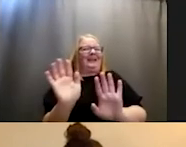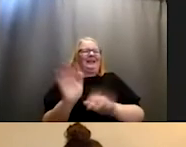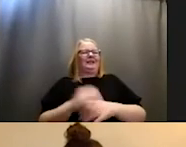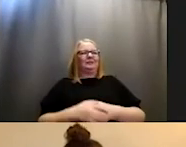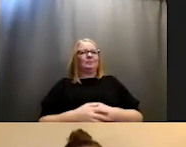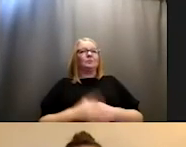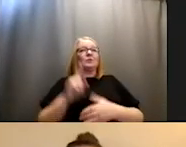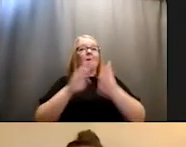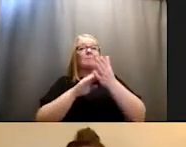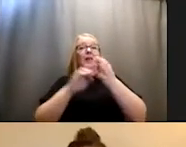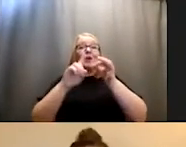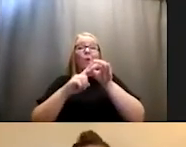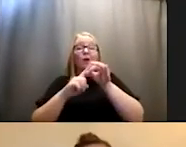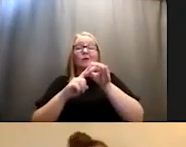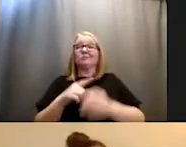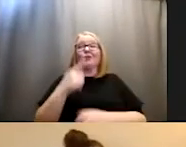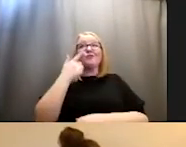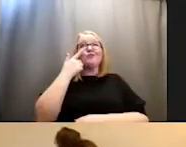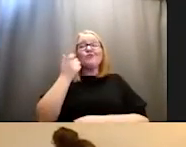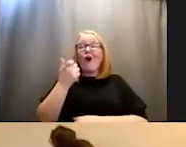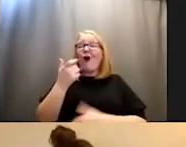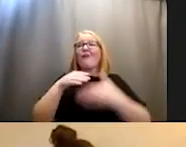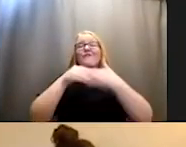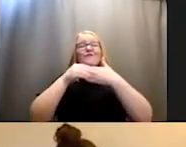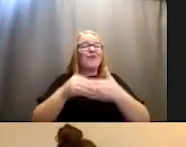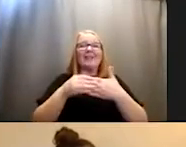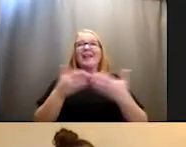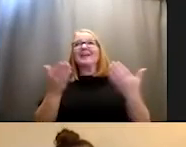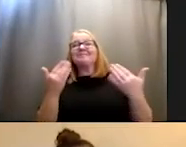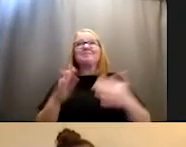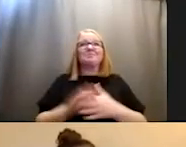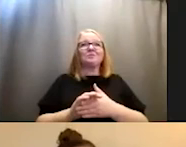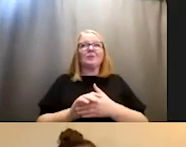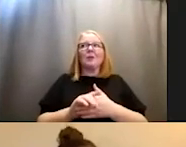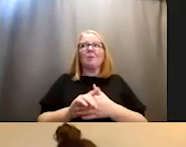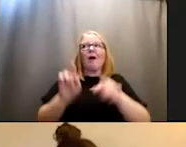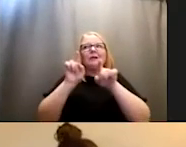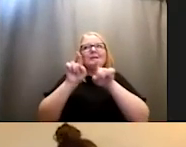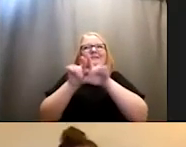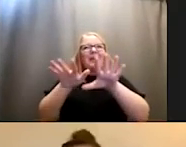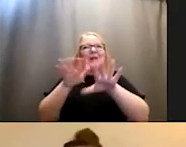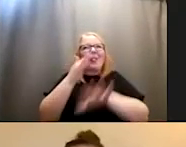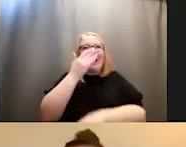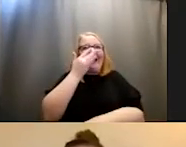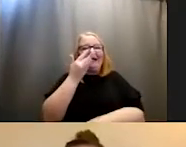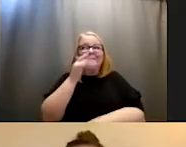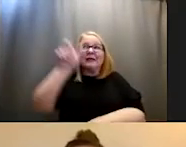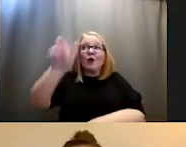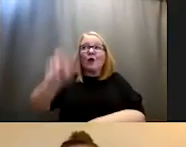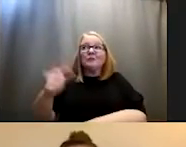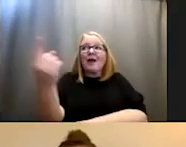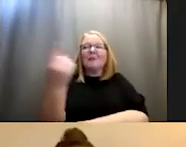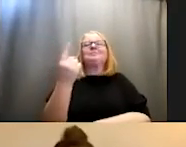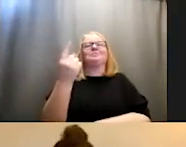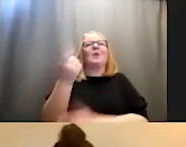cosmetics consultants was that they were young, they were friendly, and they were often not much older than the Quant customers who were coming in to buy the